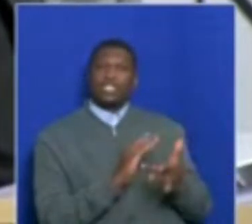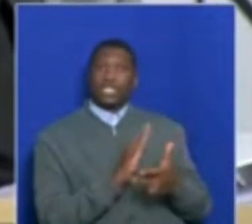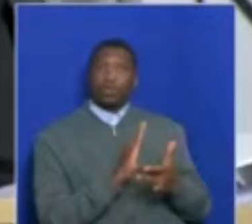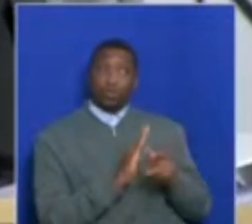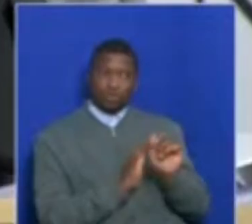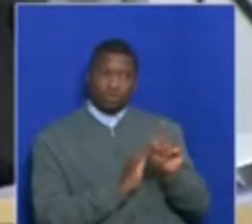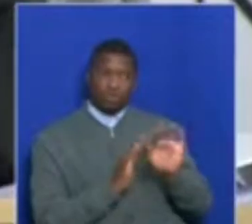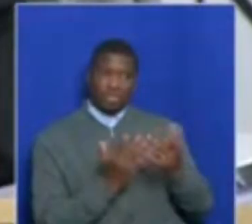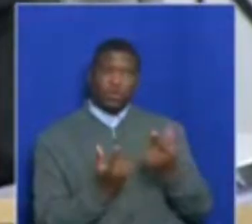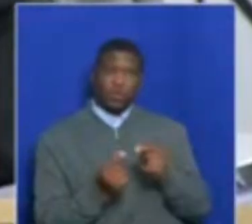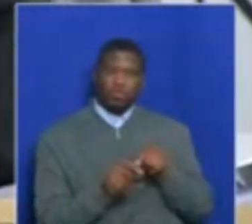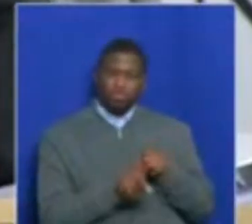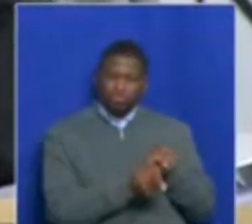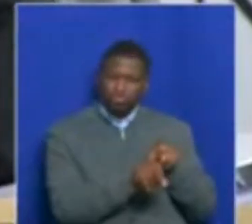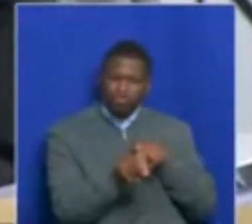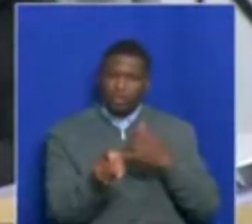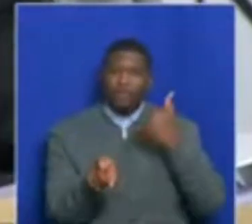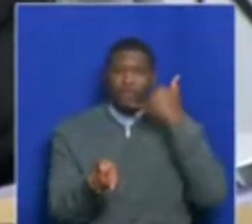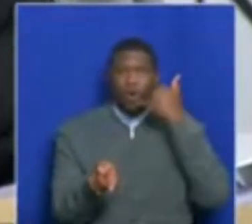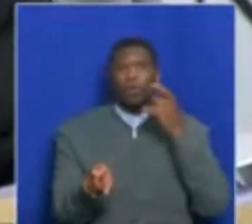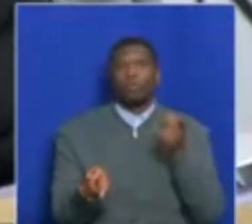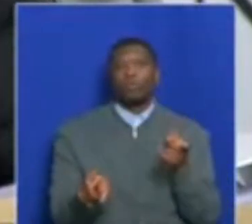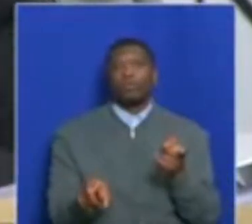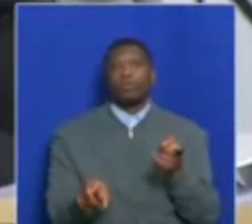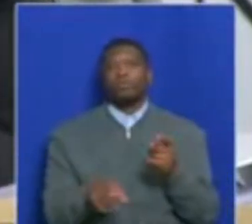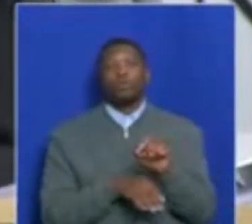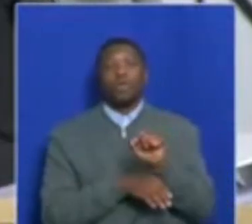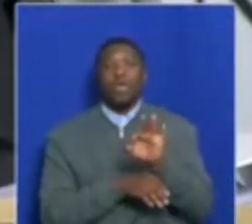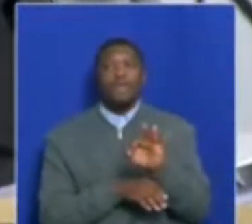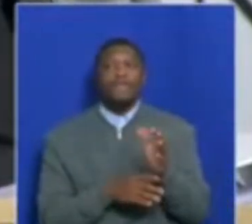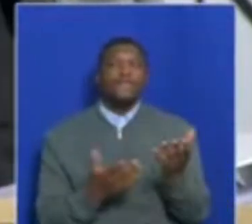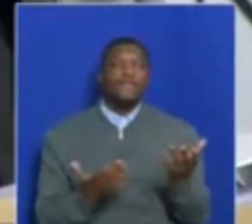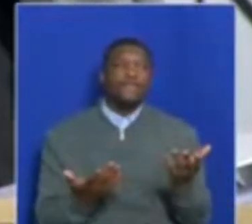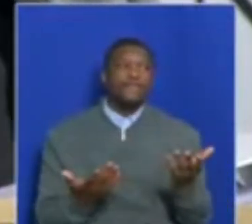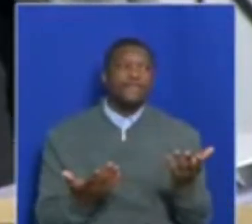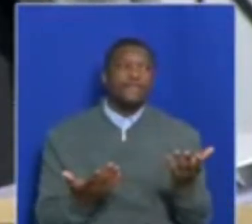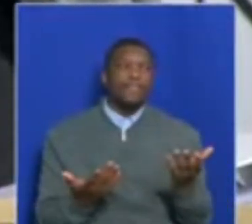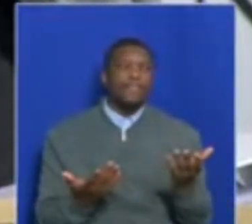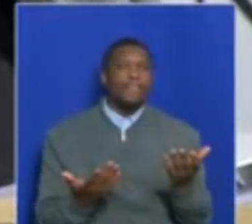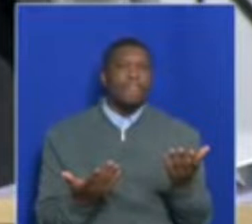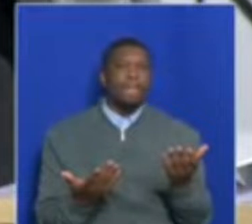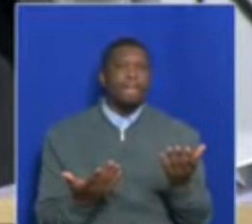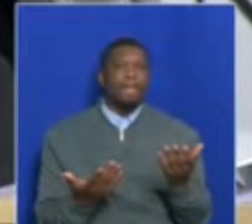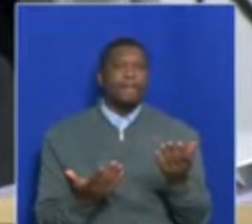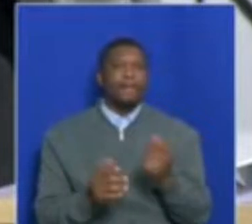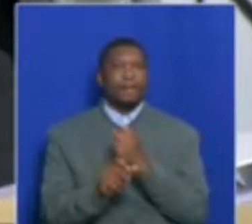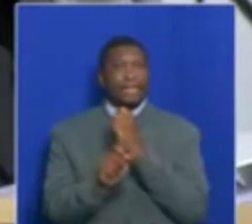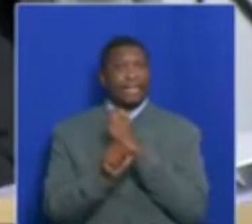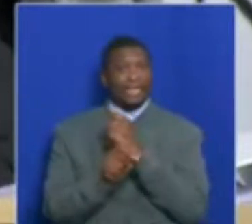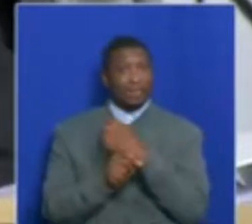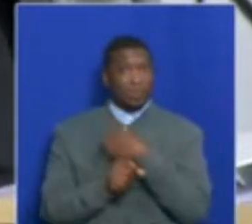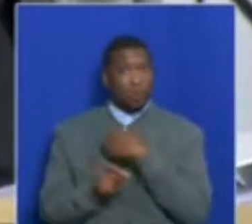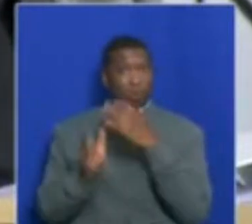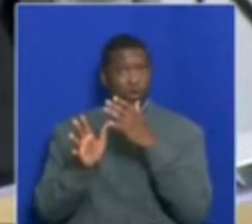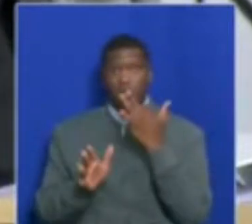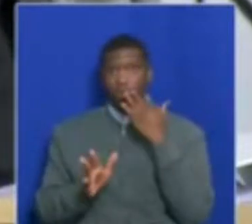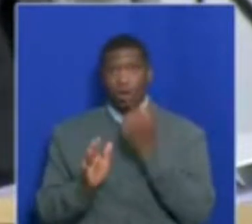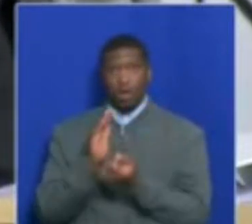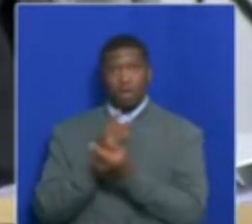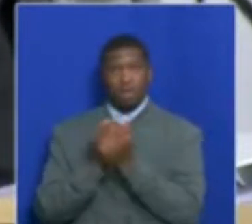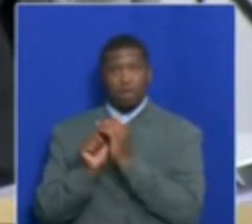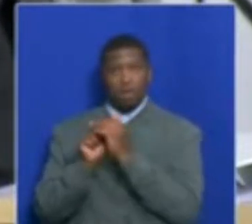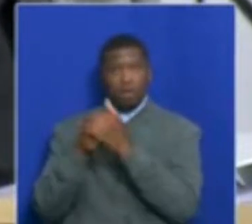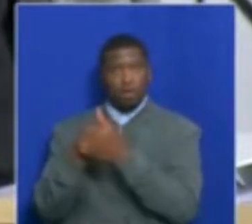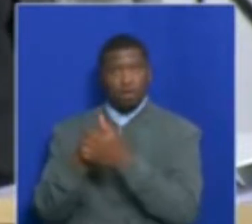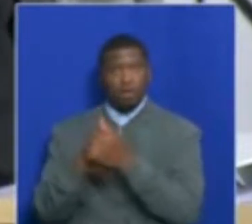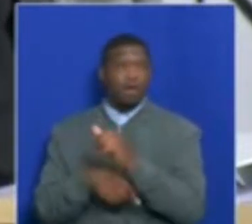phones. So if this taxi owner went into hiding, nobody would have known where he is. Not